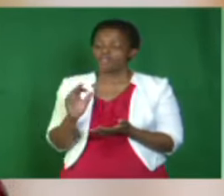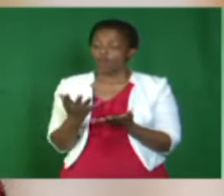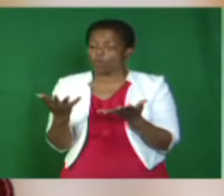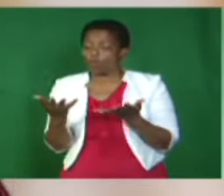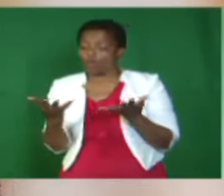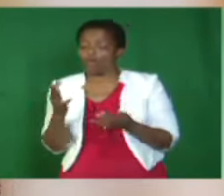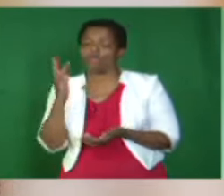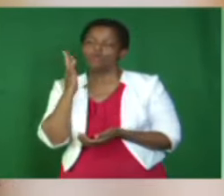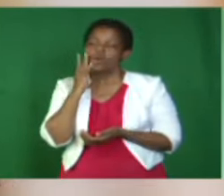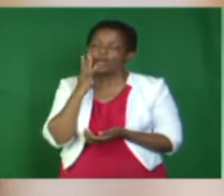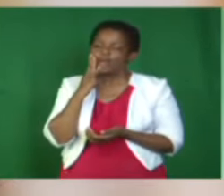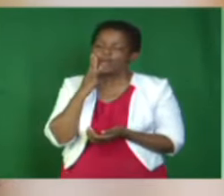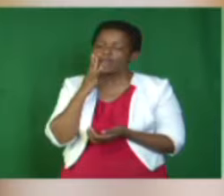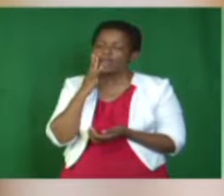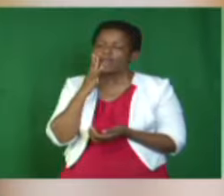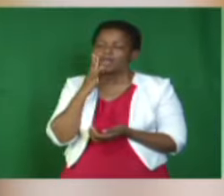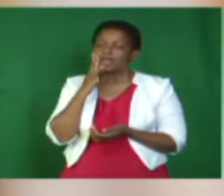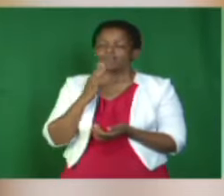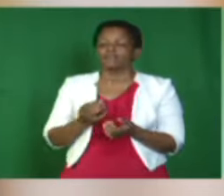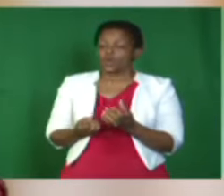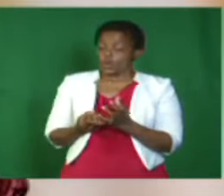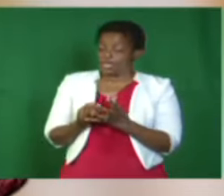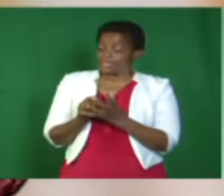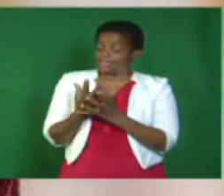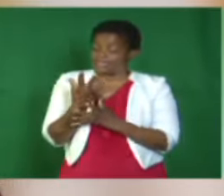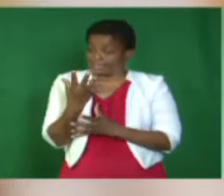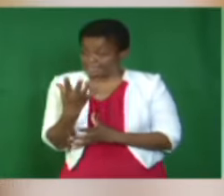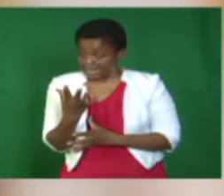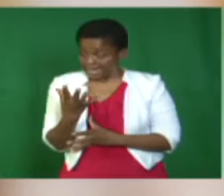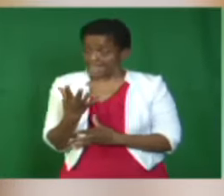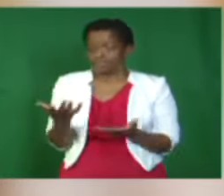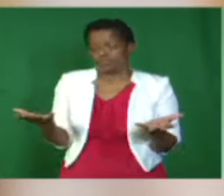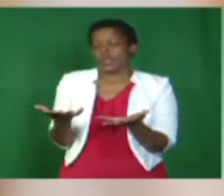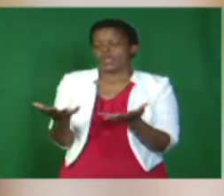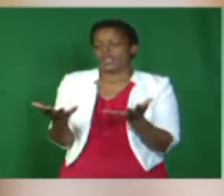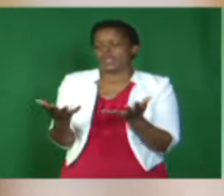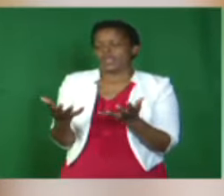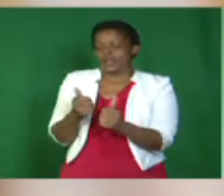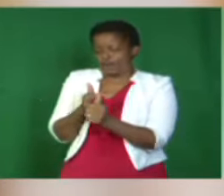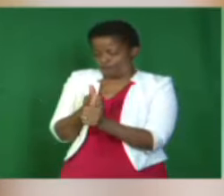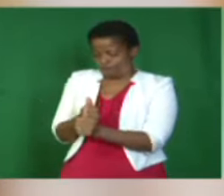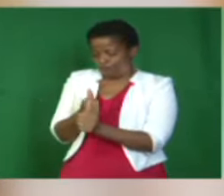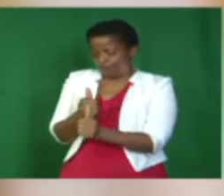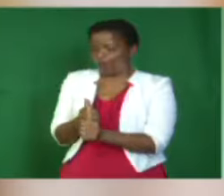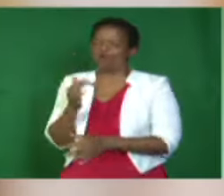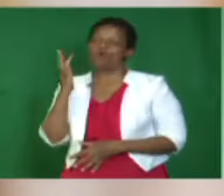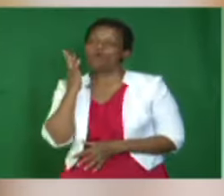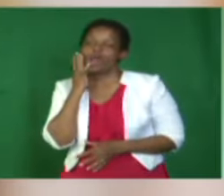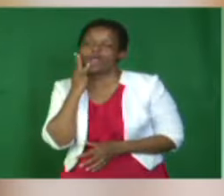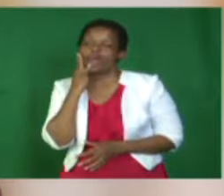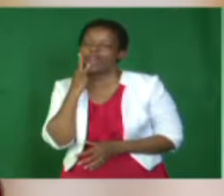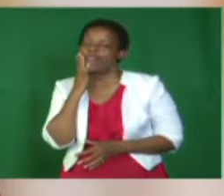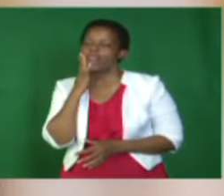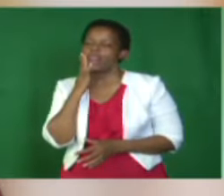when, start with the part of the answer that actually answers the where part and follow with the part that answers the when